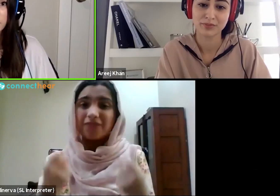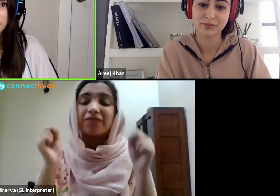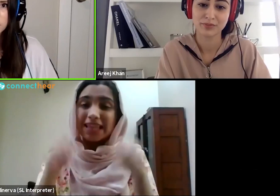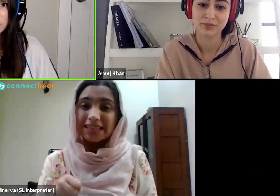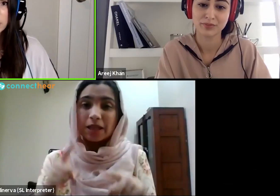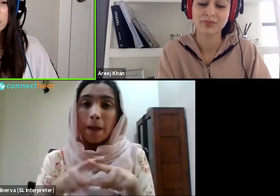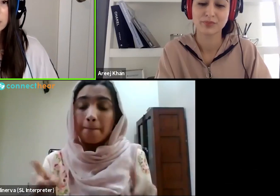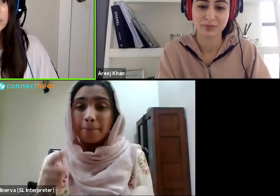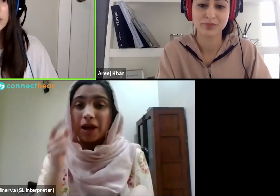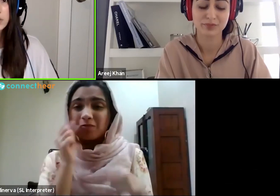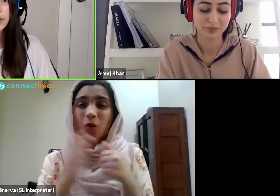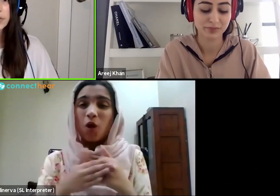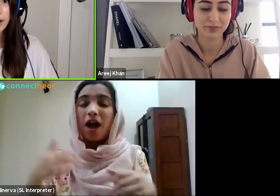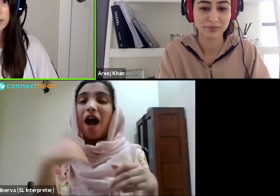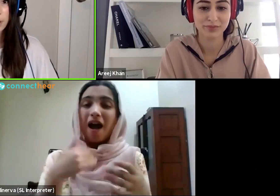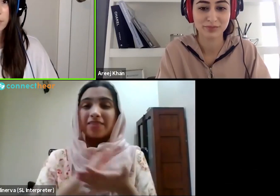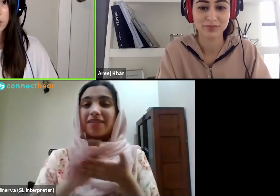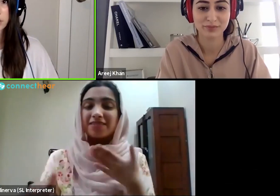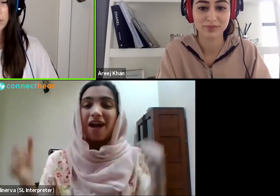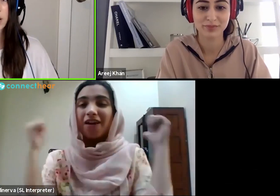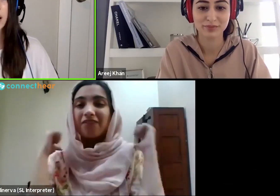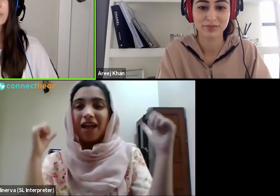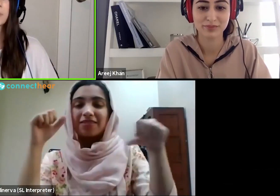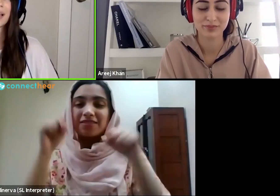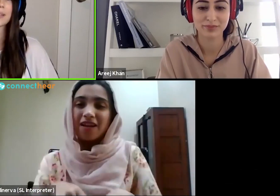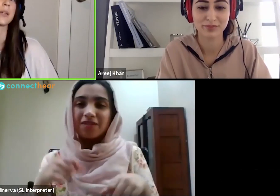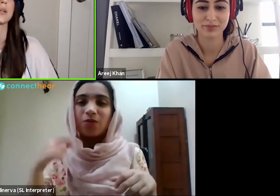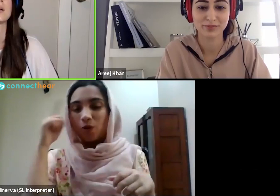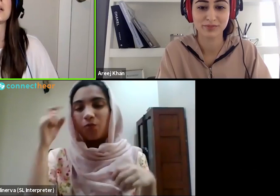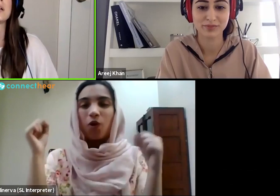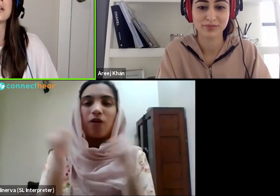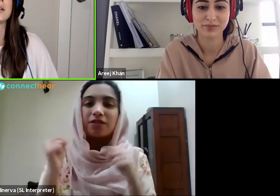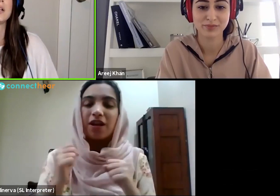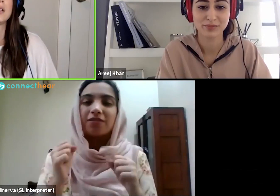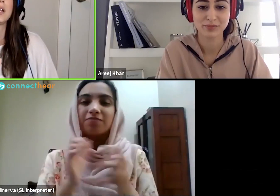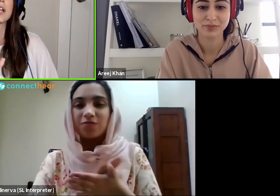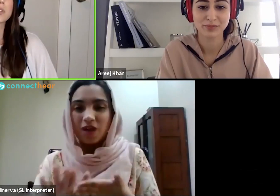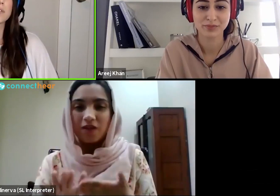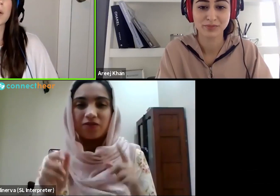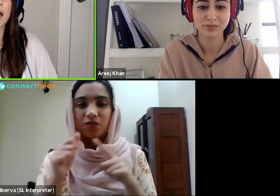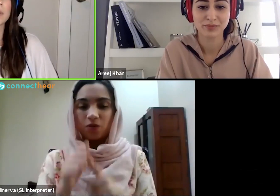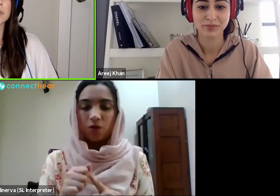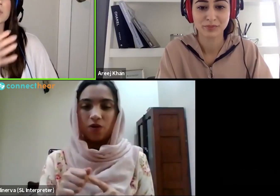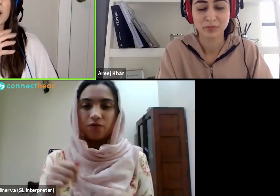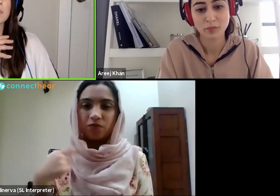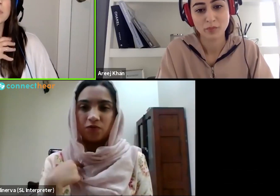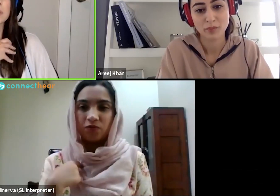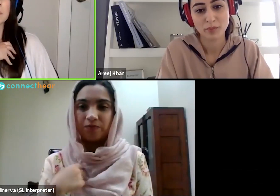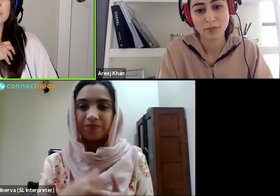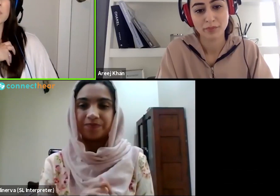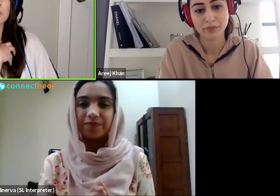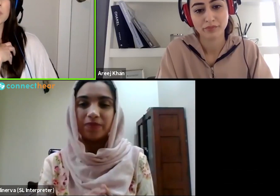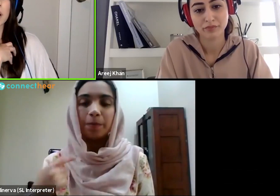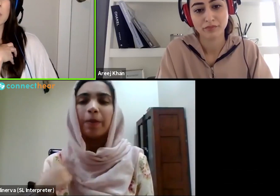very patient with me. So I do think it is finding the right partner sometimes, but I usually find what happens is when I'm in